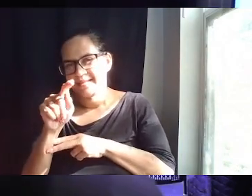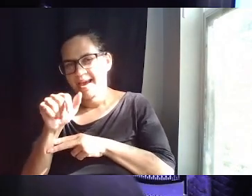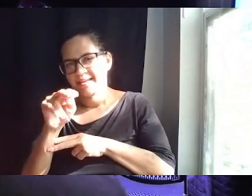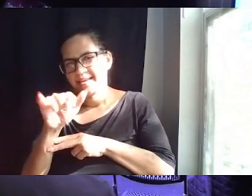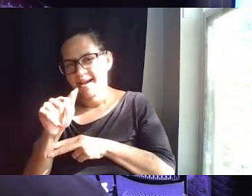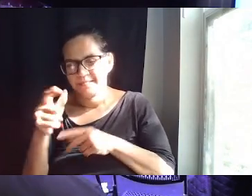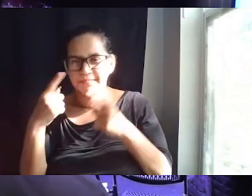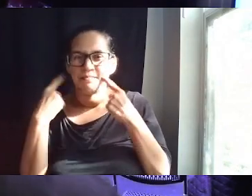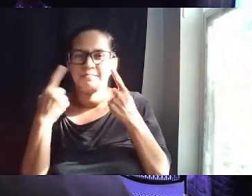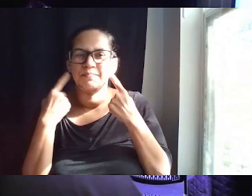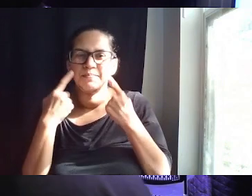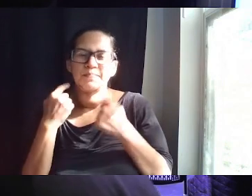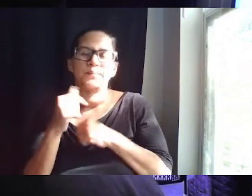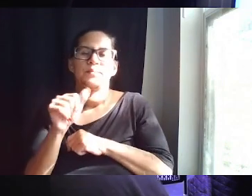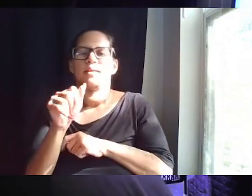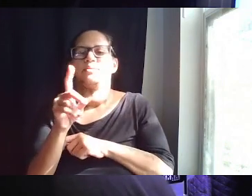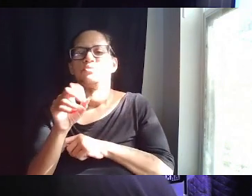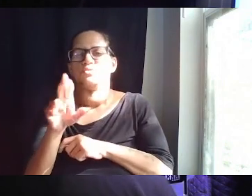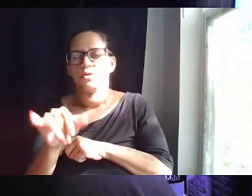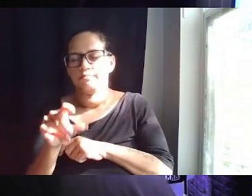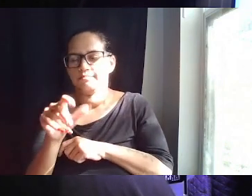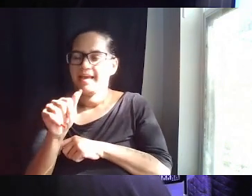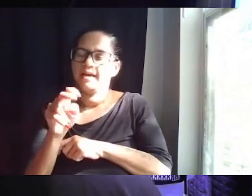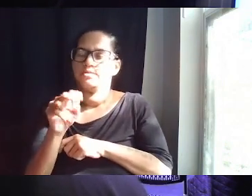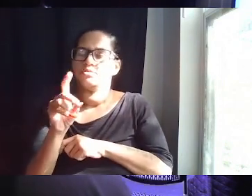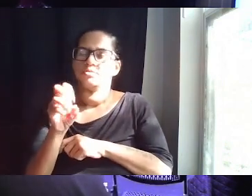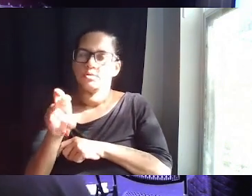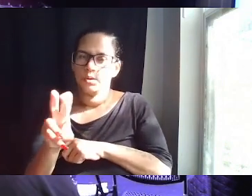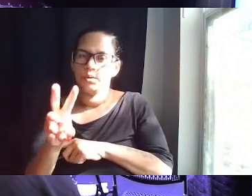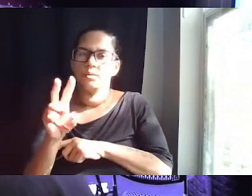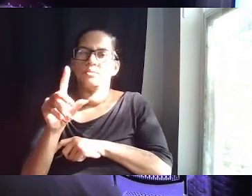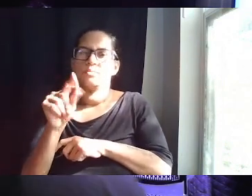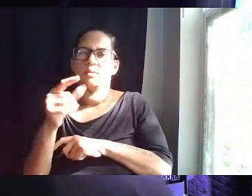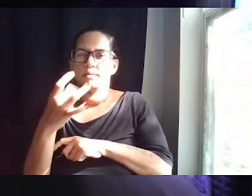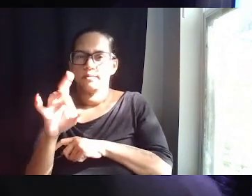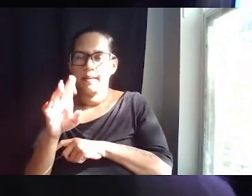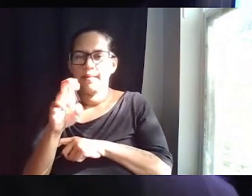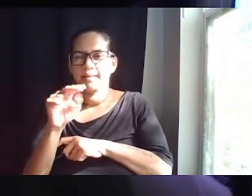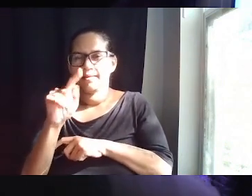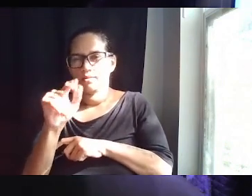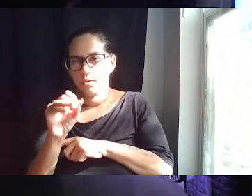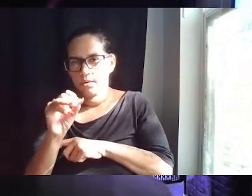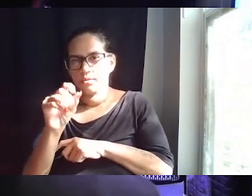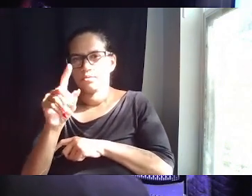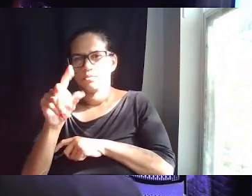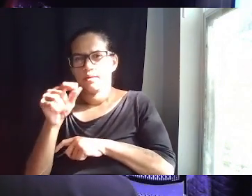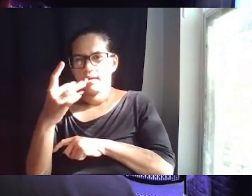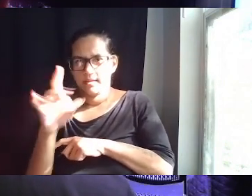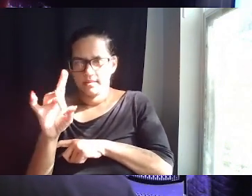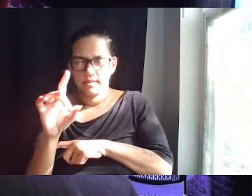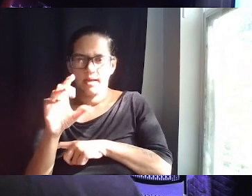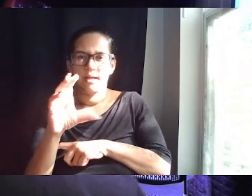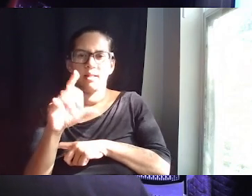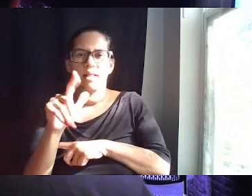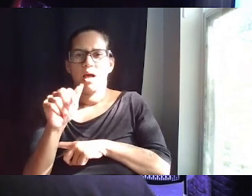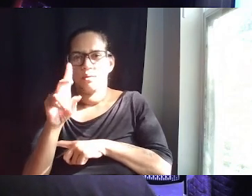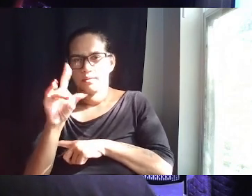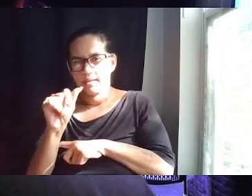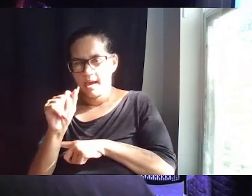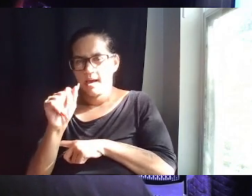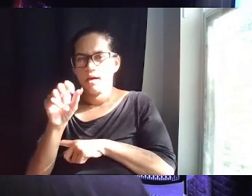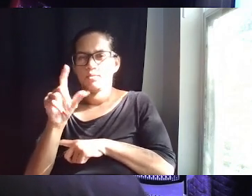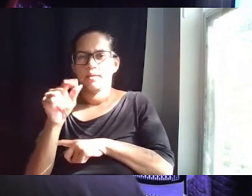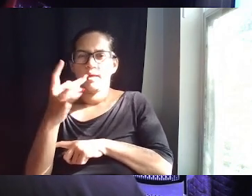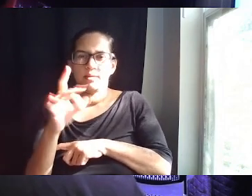Andrew, 2018. Benito, 2018. Claudia, 2018. Denise,